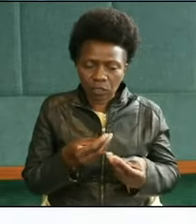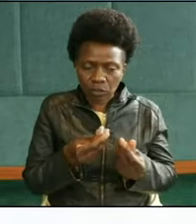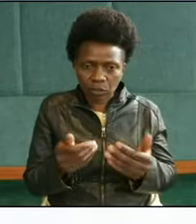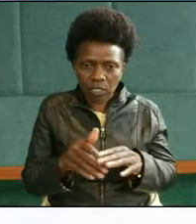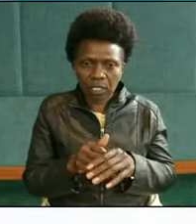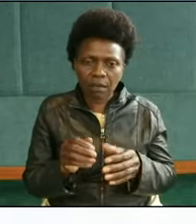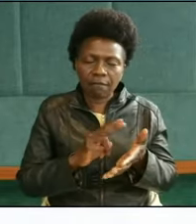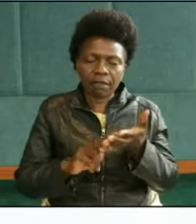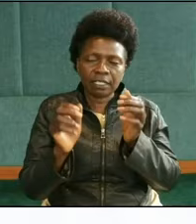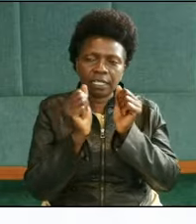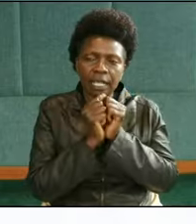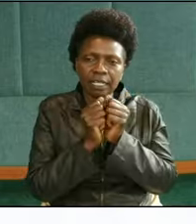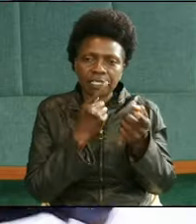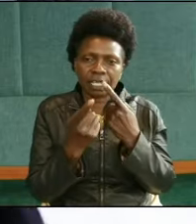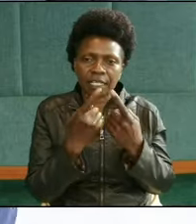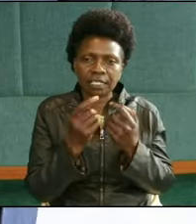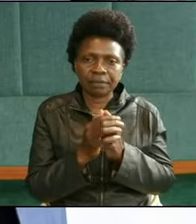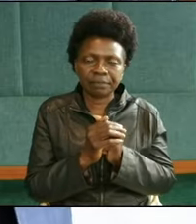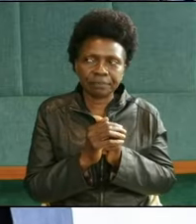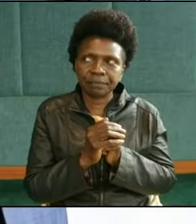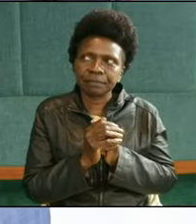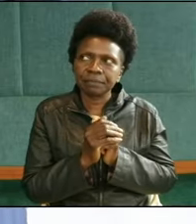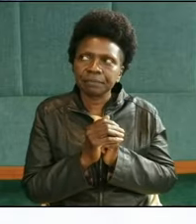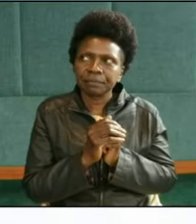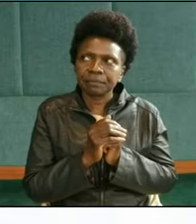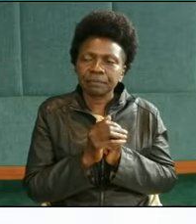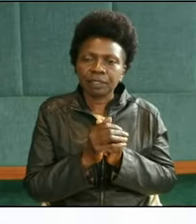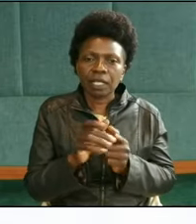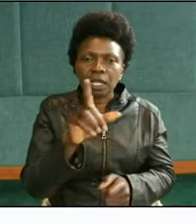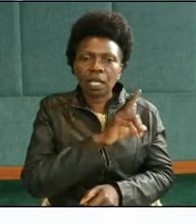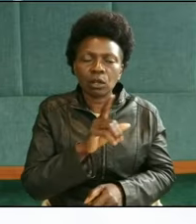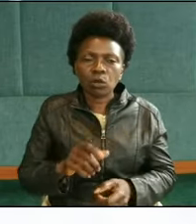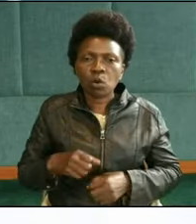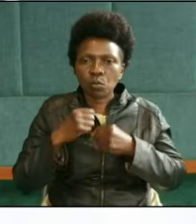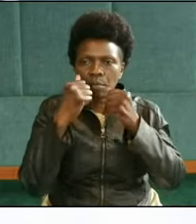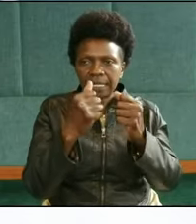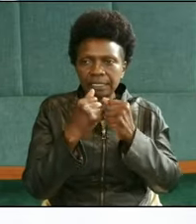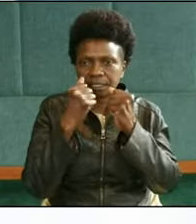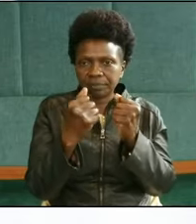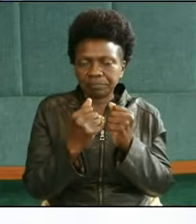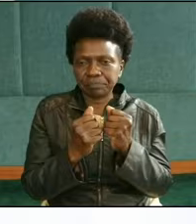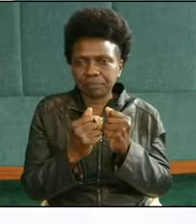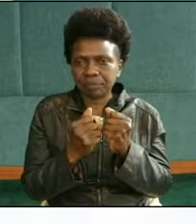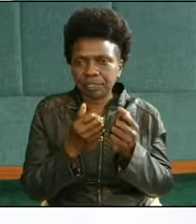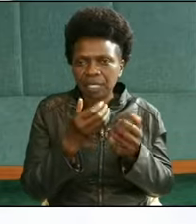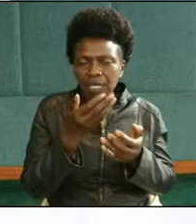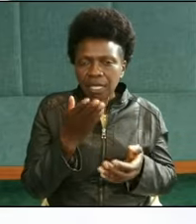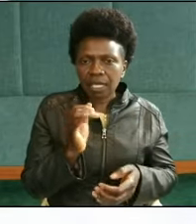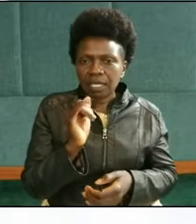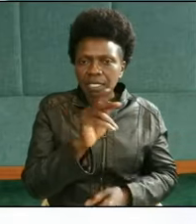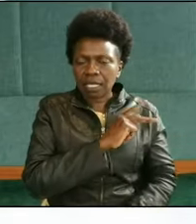in verse 10 says, "The Lord Almighty, he is